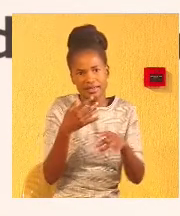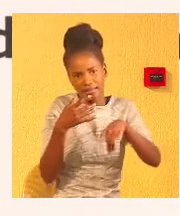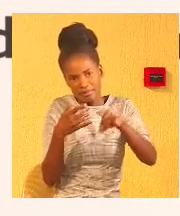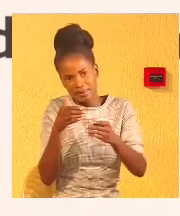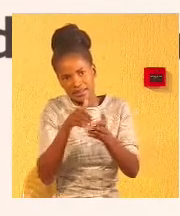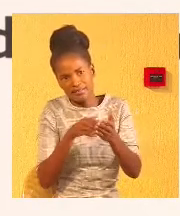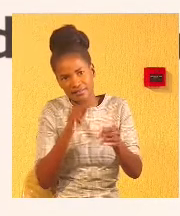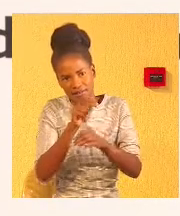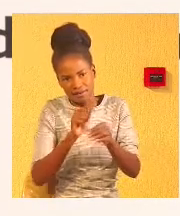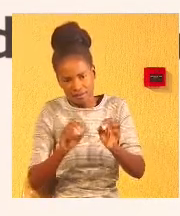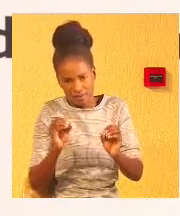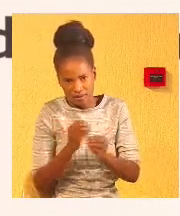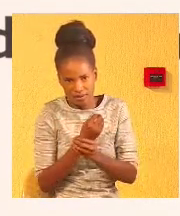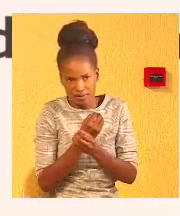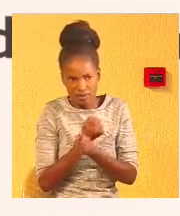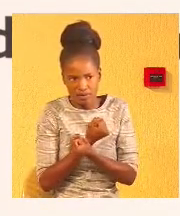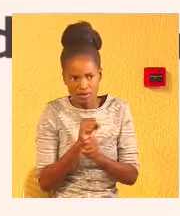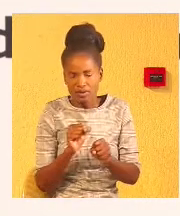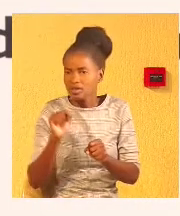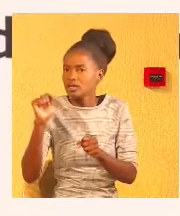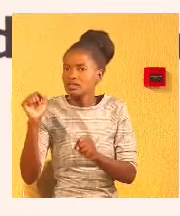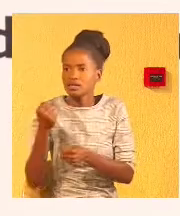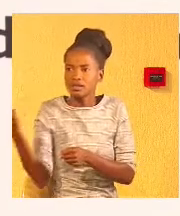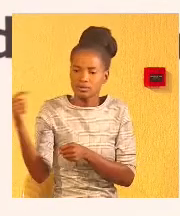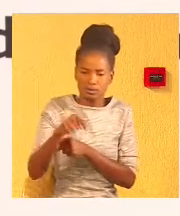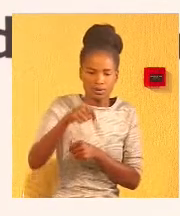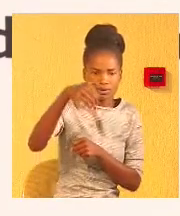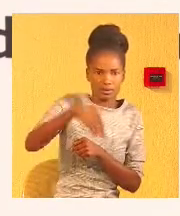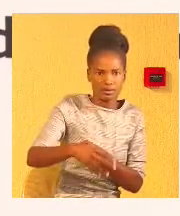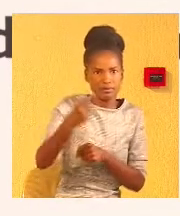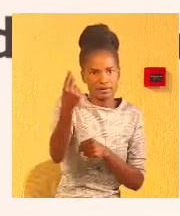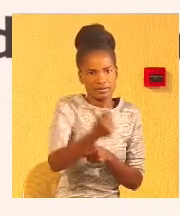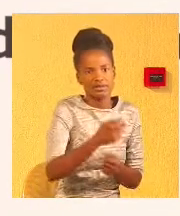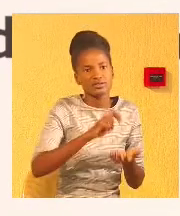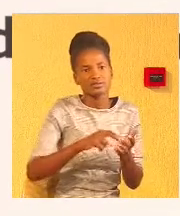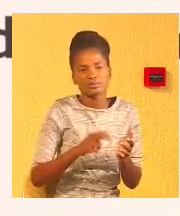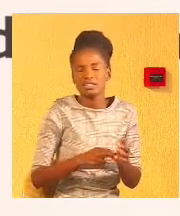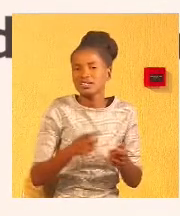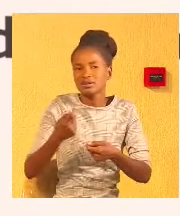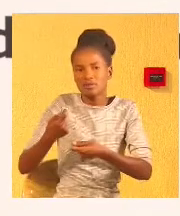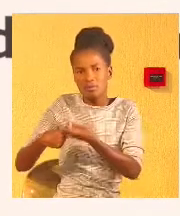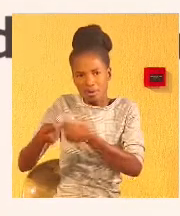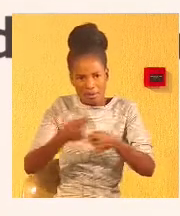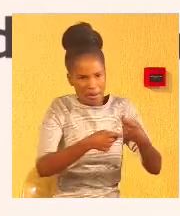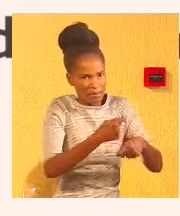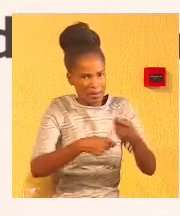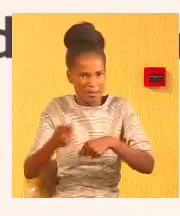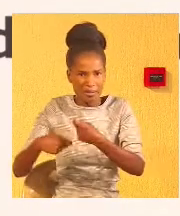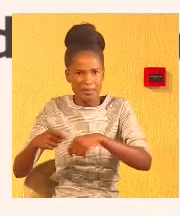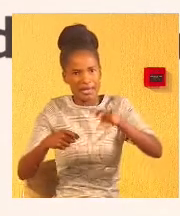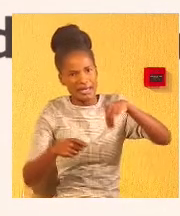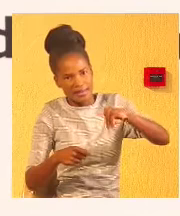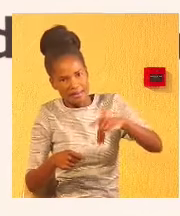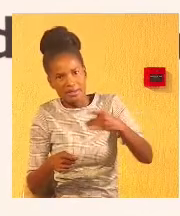retailers, they cannot come and buy here. Thank you, So we Mr. have Speaker. seen a decline in number of sales in terms